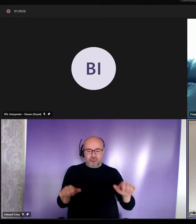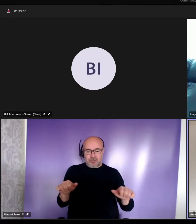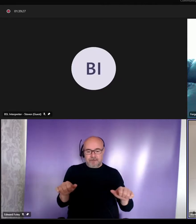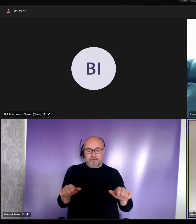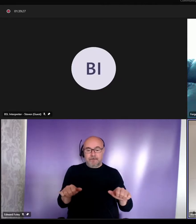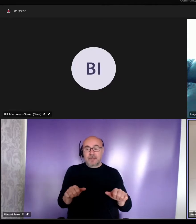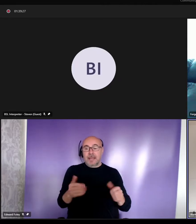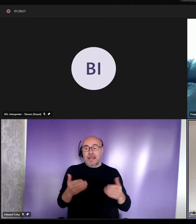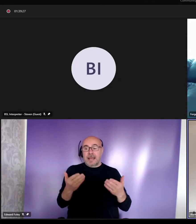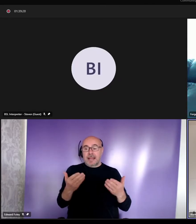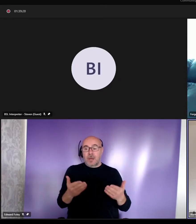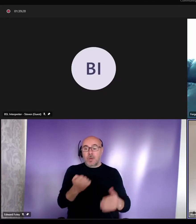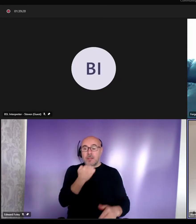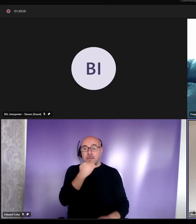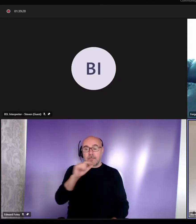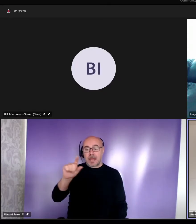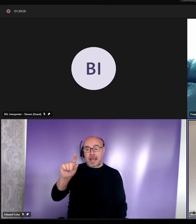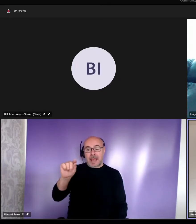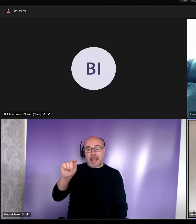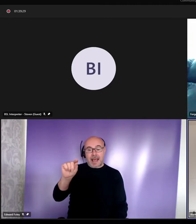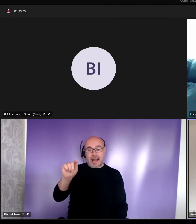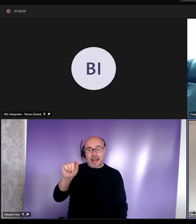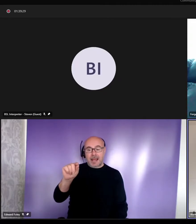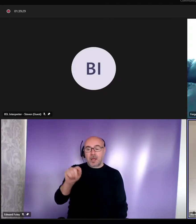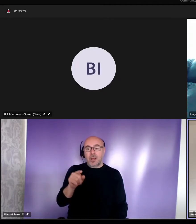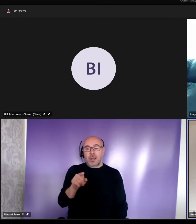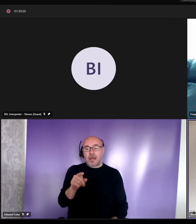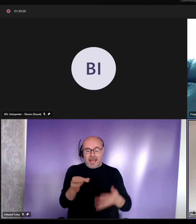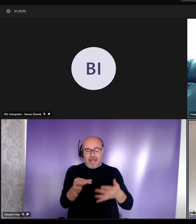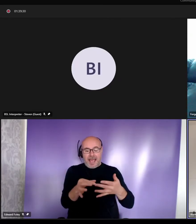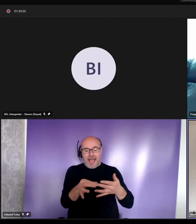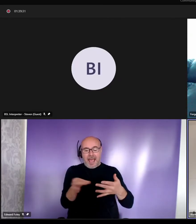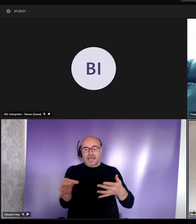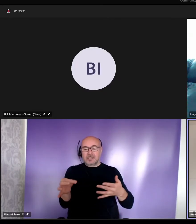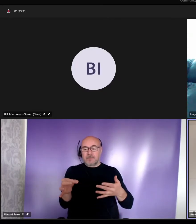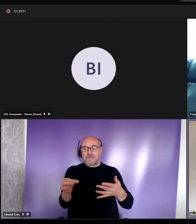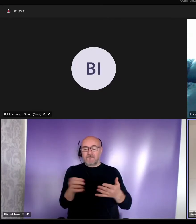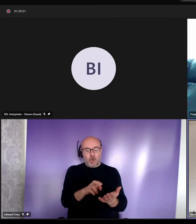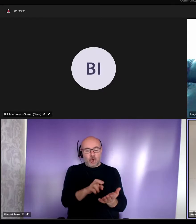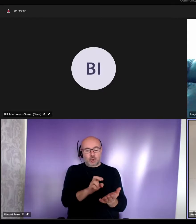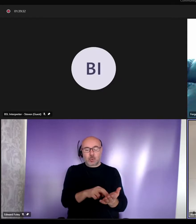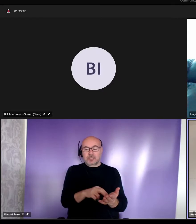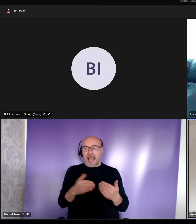number 11 is just an item for noting. I'll move that report.